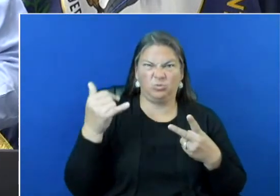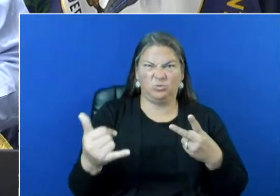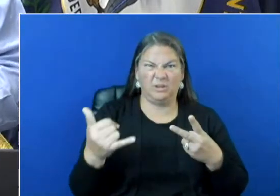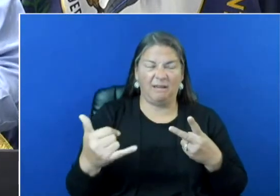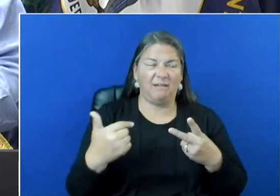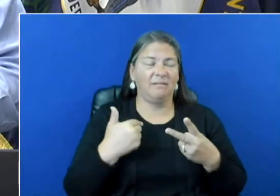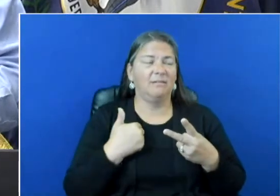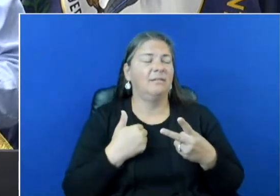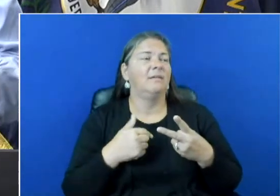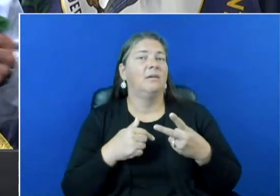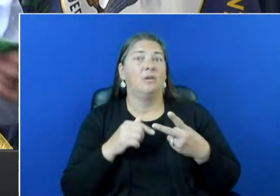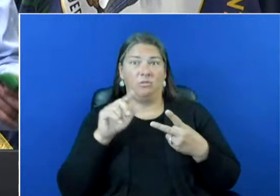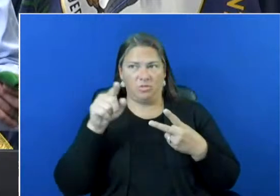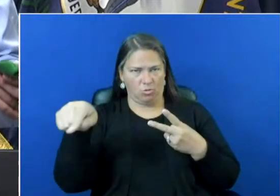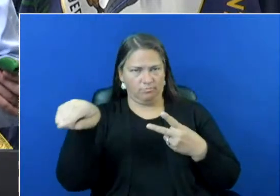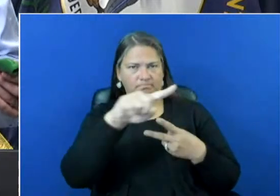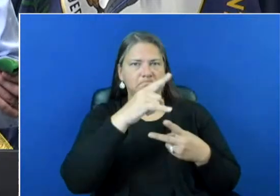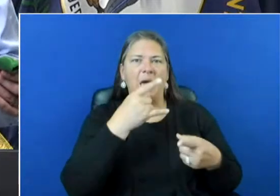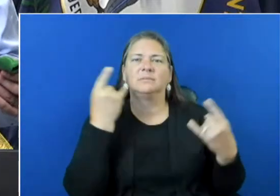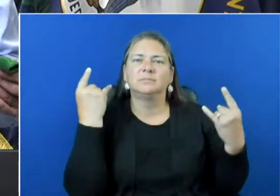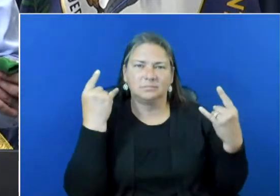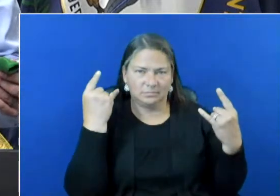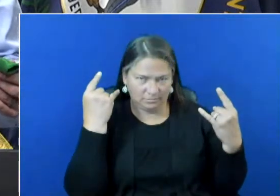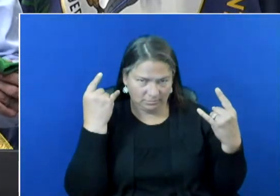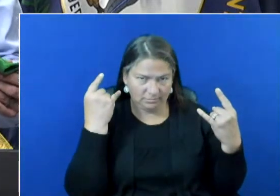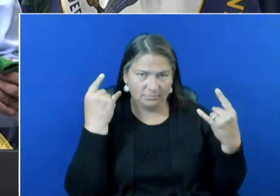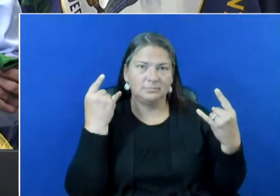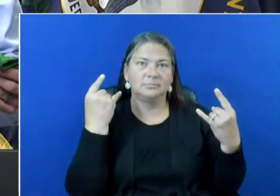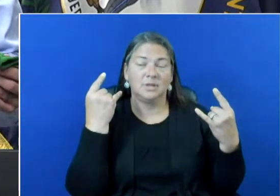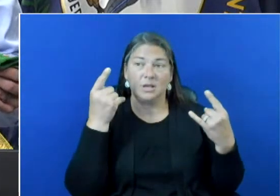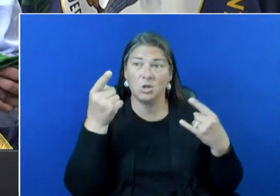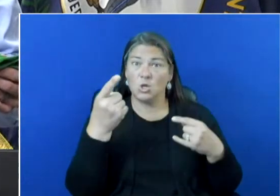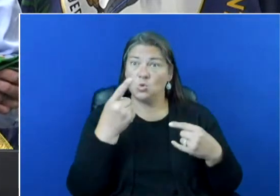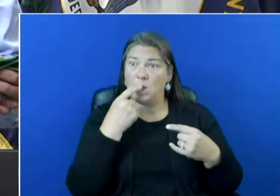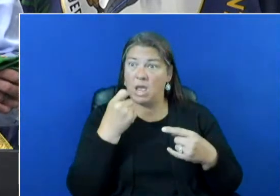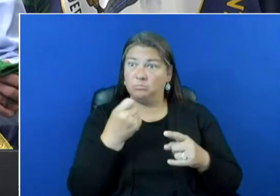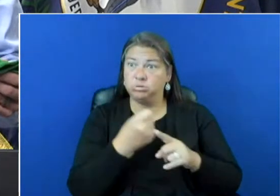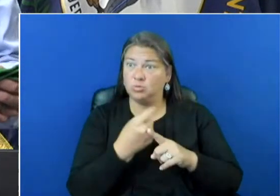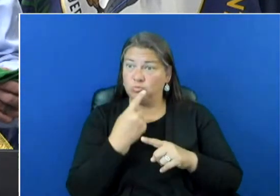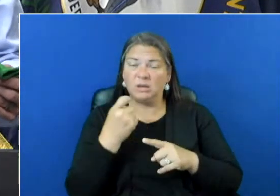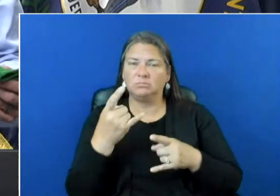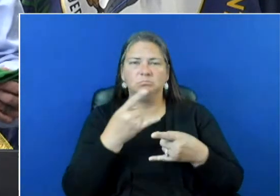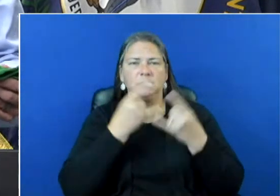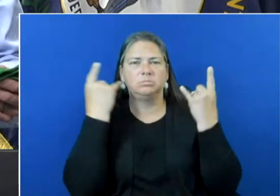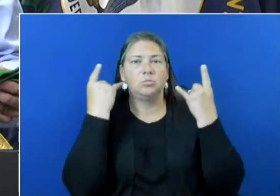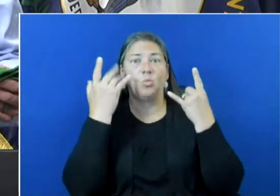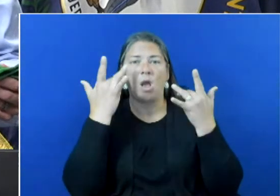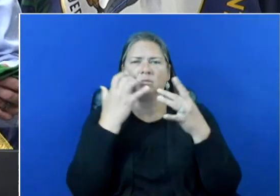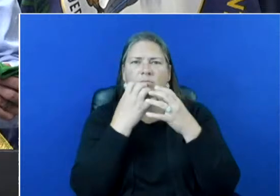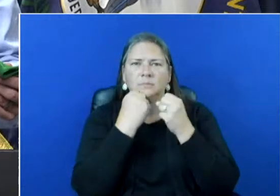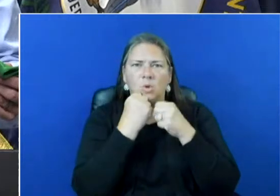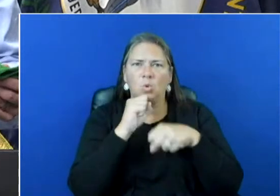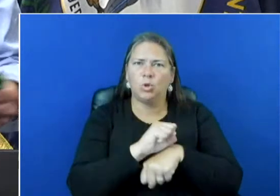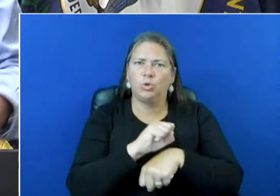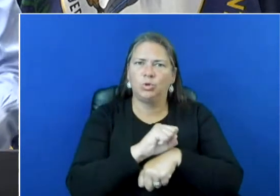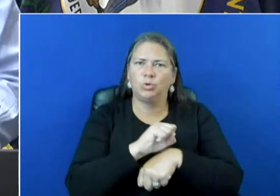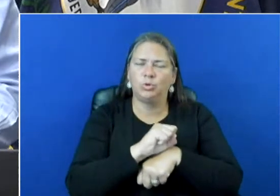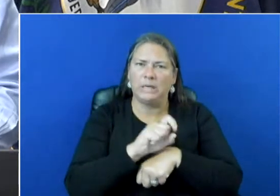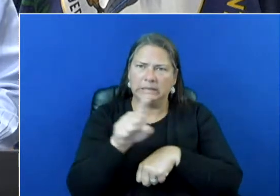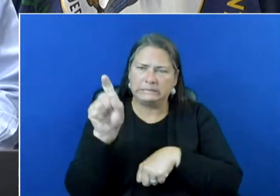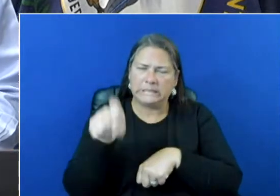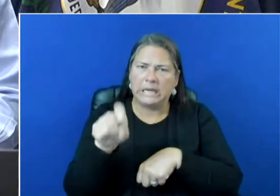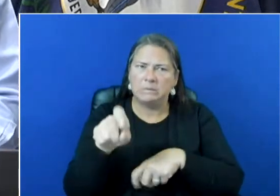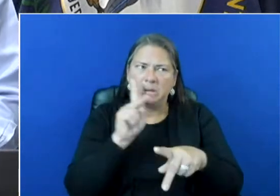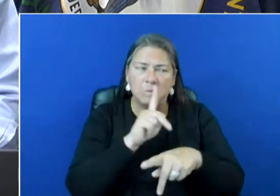they're masking when they hit red. Why? Because it preserves their workforce, because they need people to be healthy to show